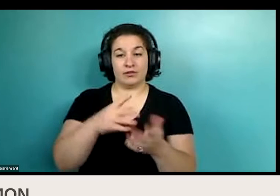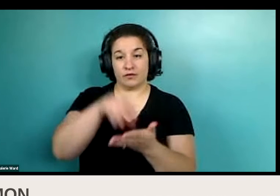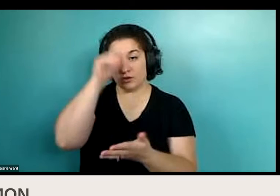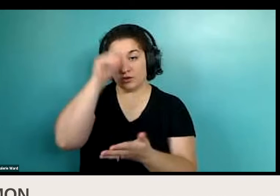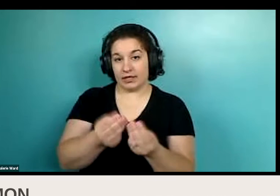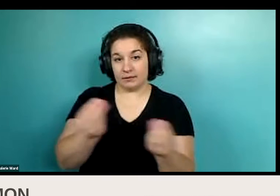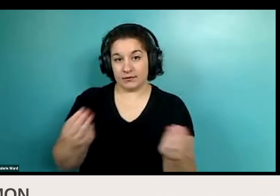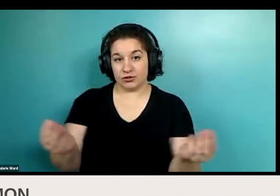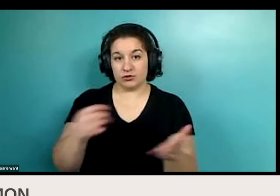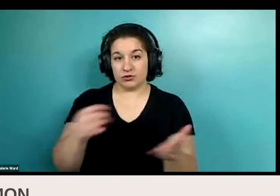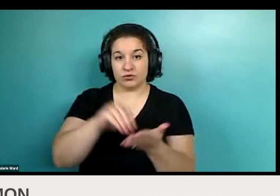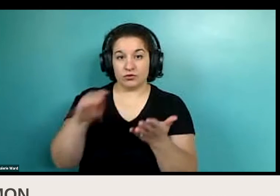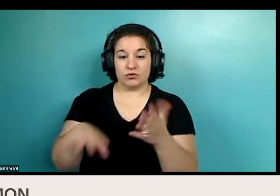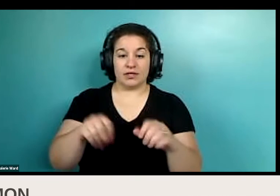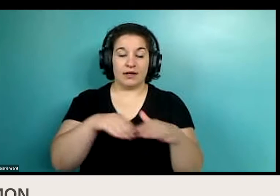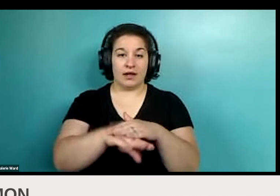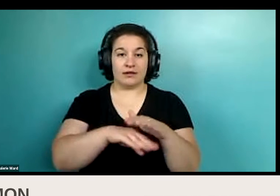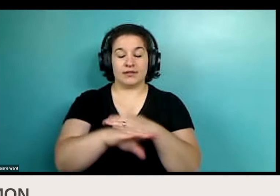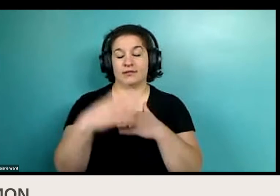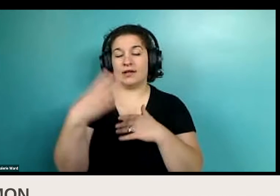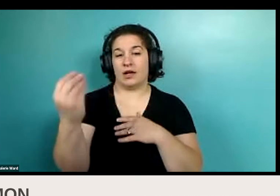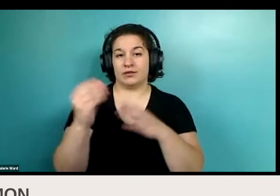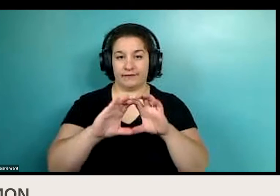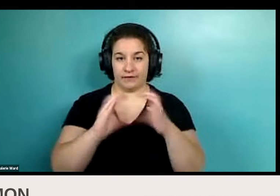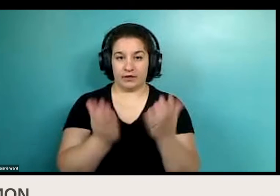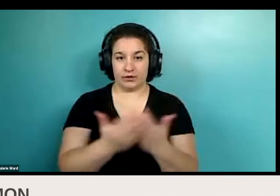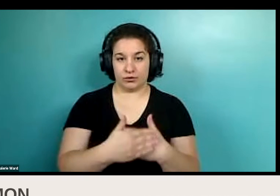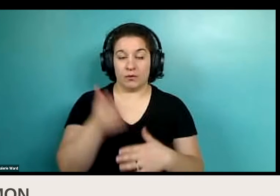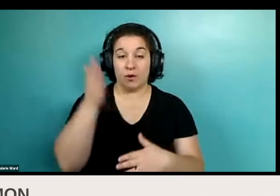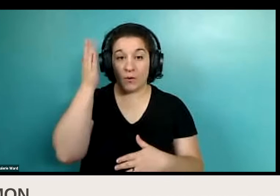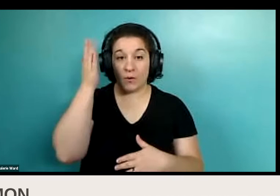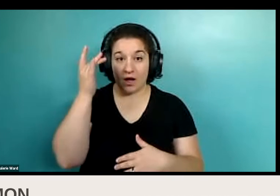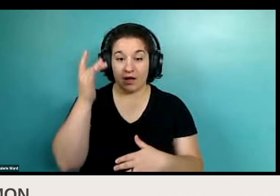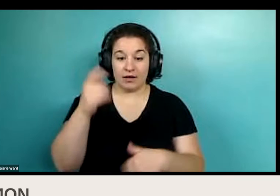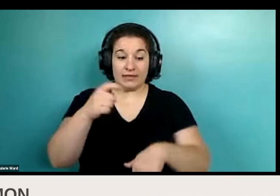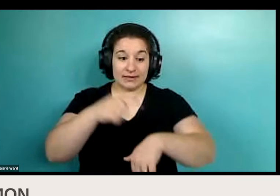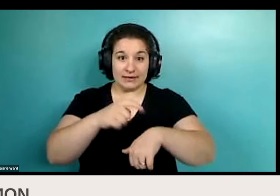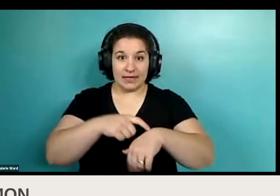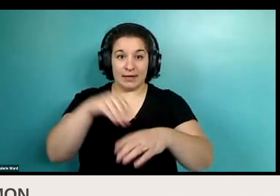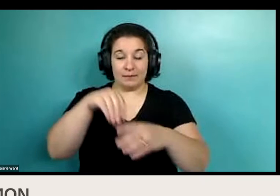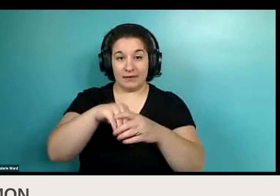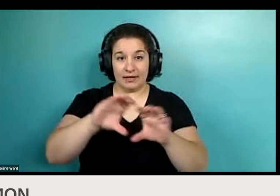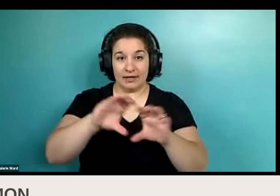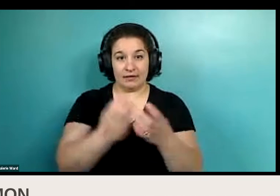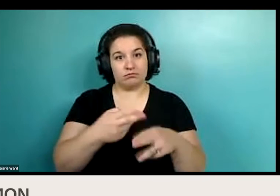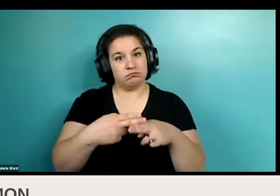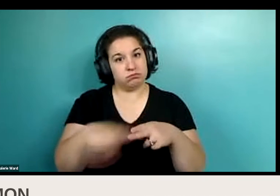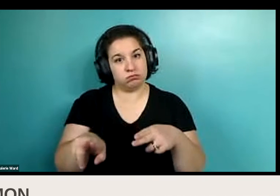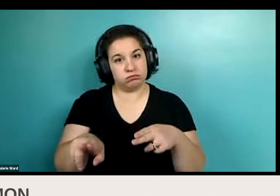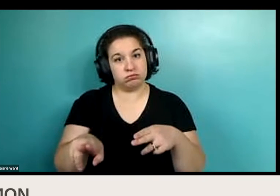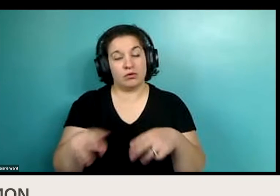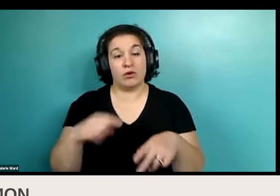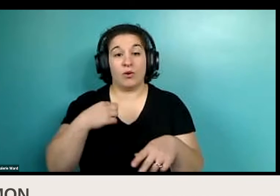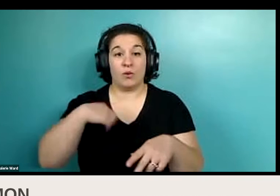classroom, surely due to the lack of time we have in person with them. Remember, we're only responsible for 1 credit hour